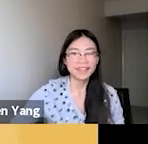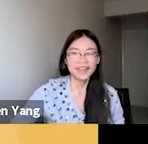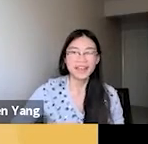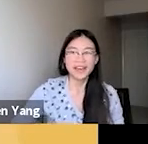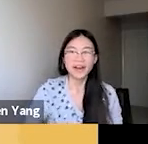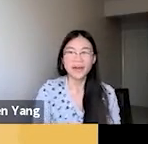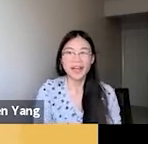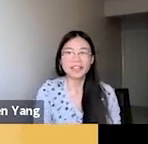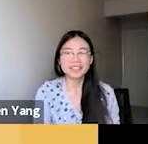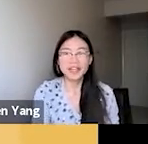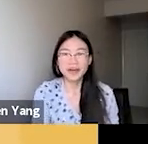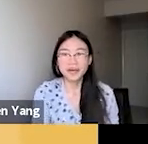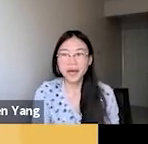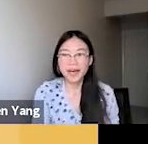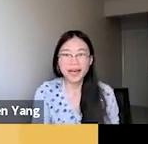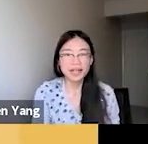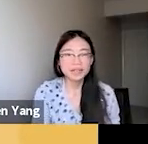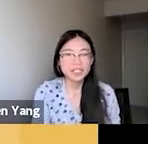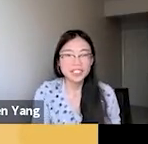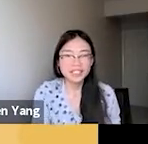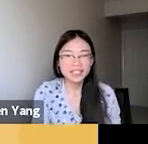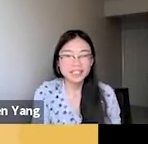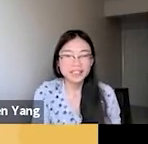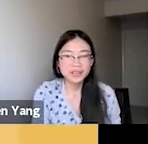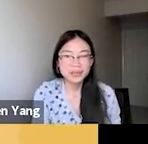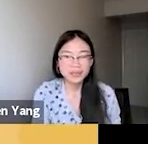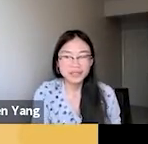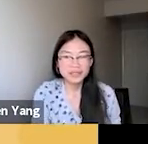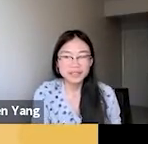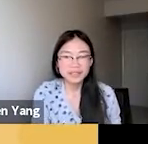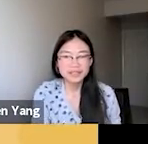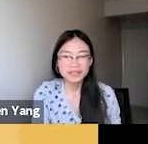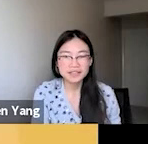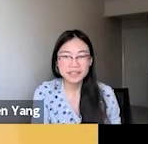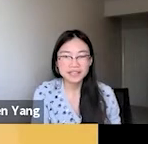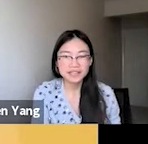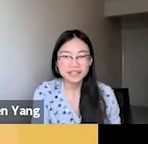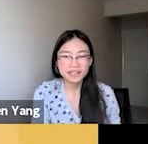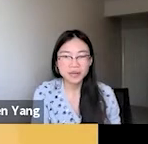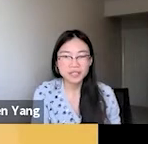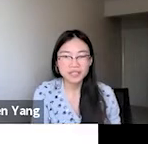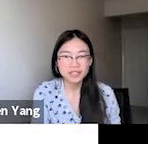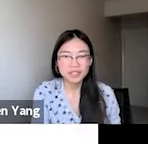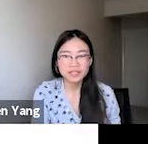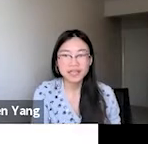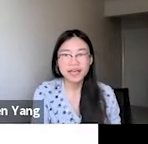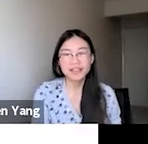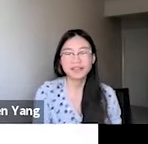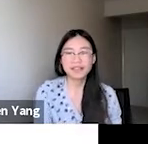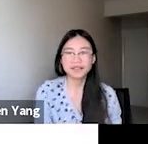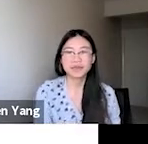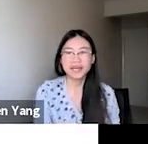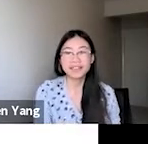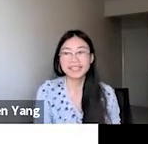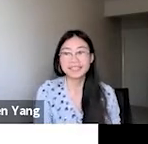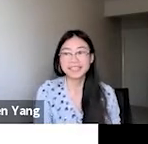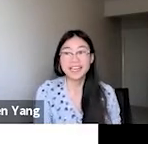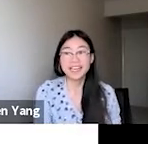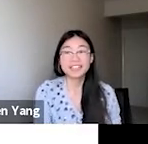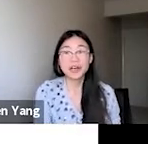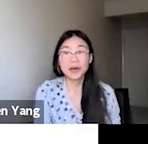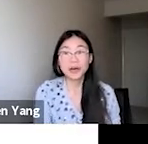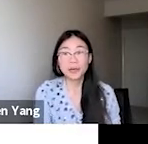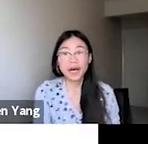Okay. All right. So, Ching, can you go to the next slide on the questions? Thank you.